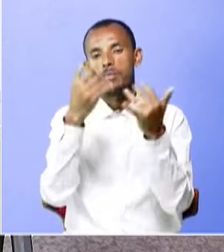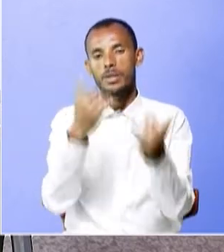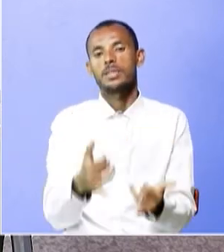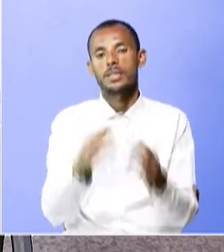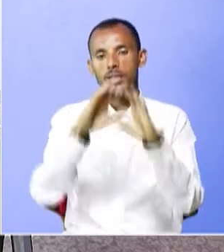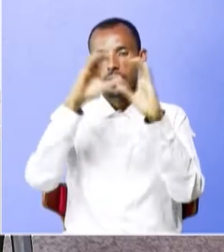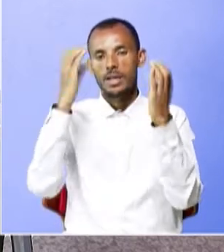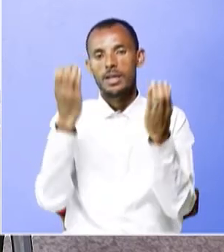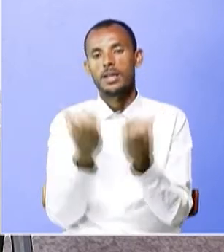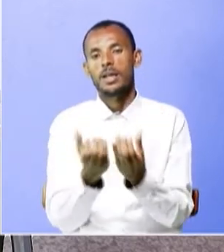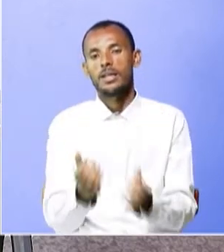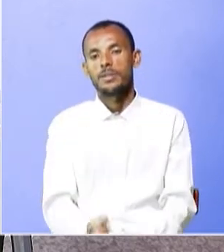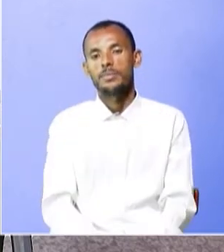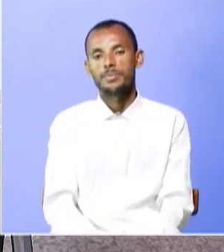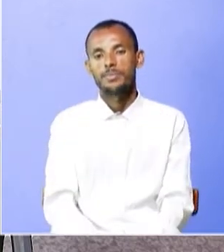lesson.